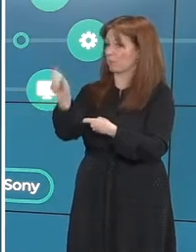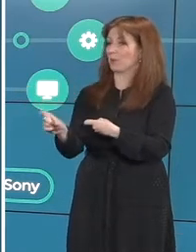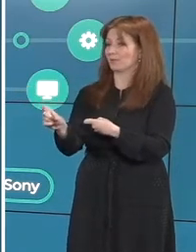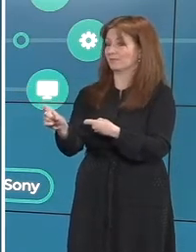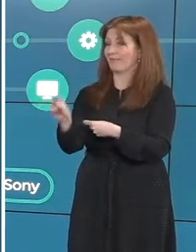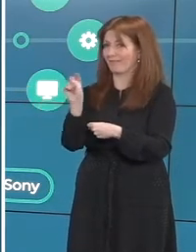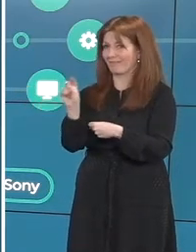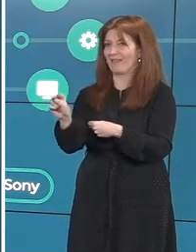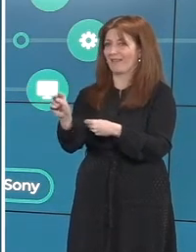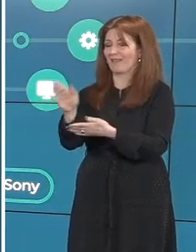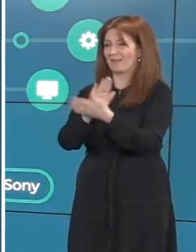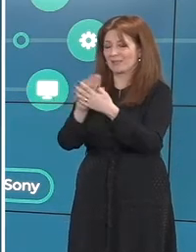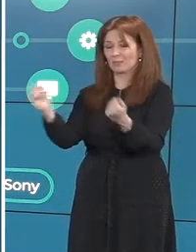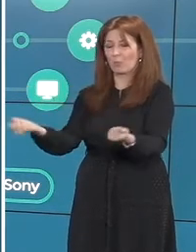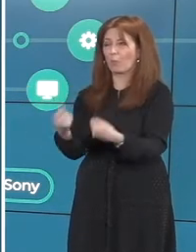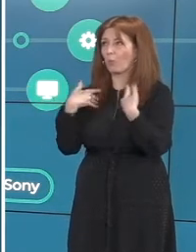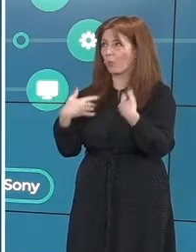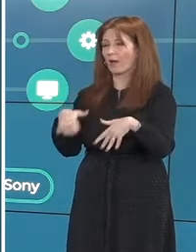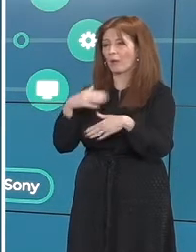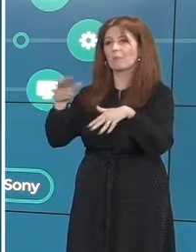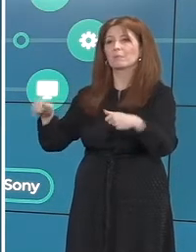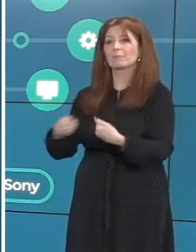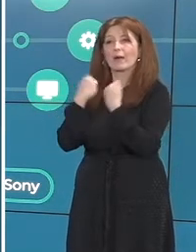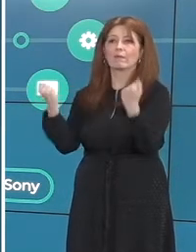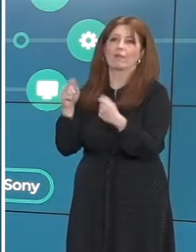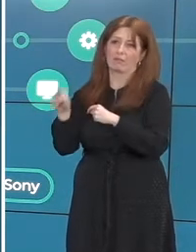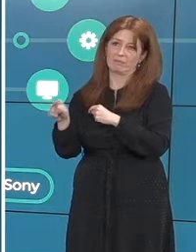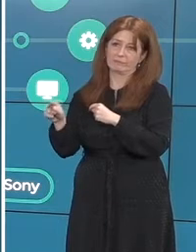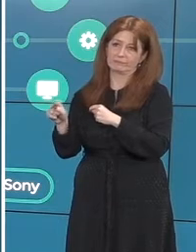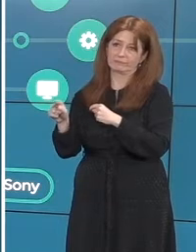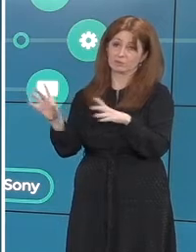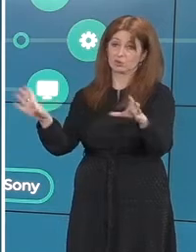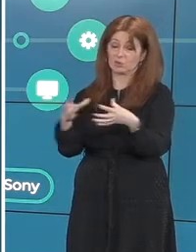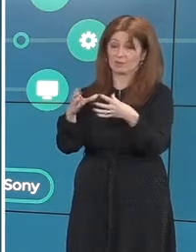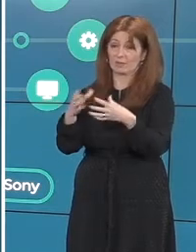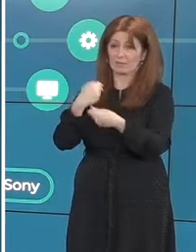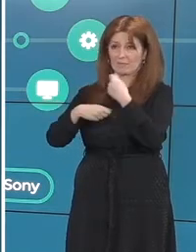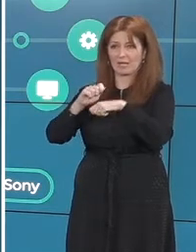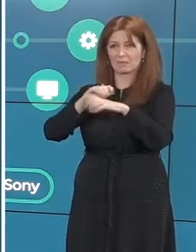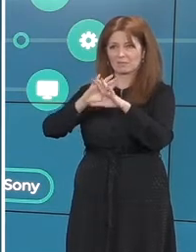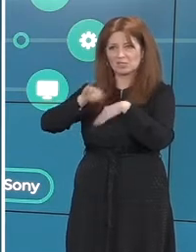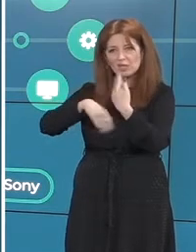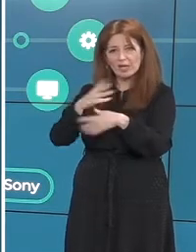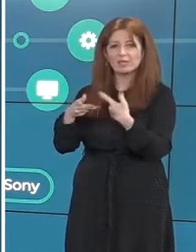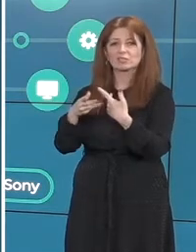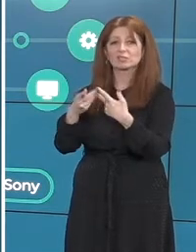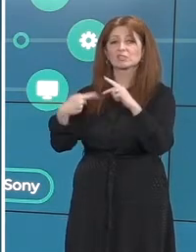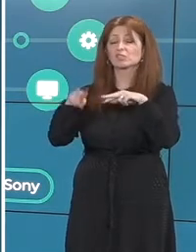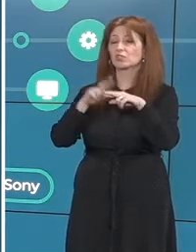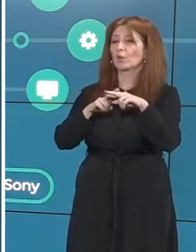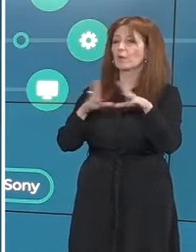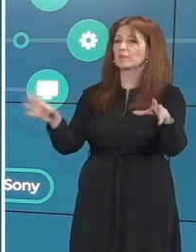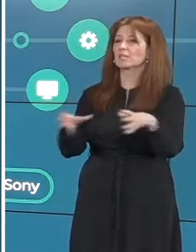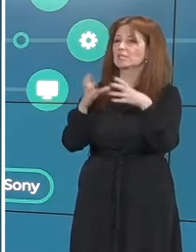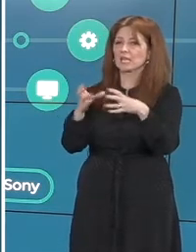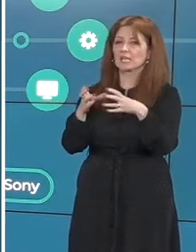can be so powerful to have a team make a change. So I would encourage anybody who doesn't have a customer-facing